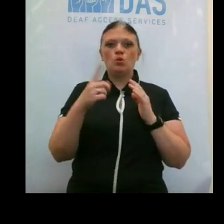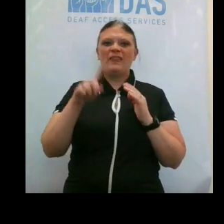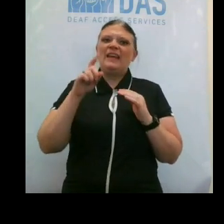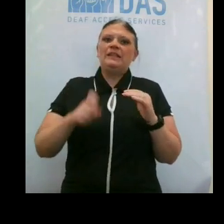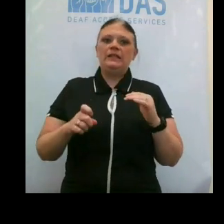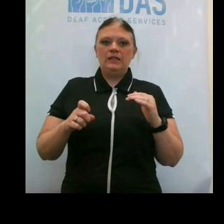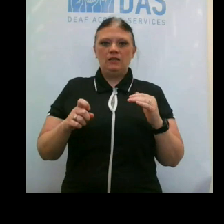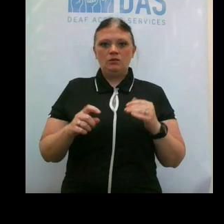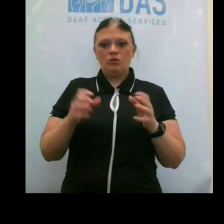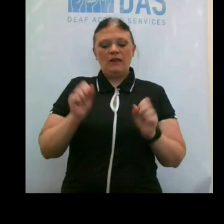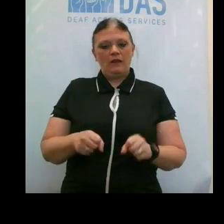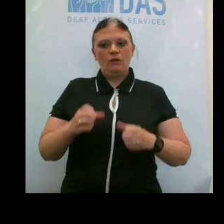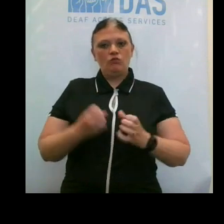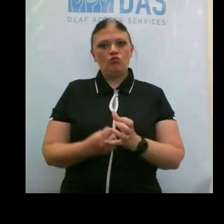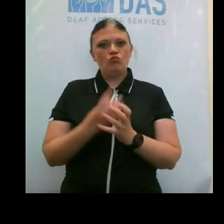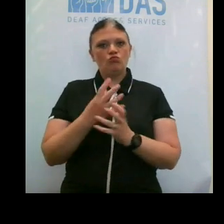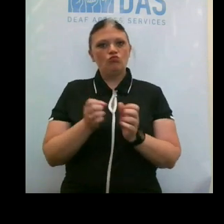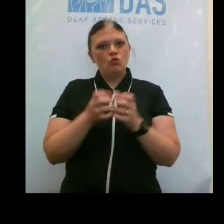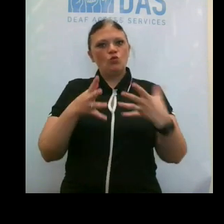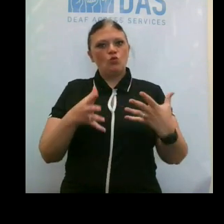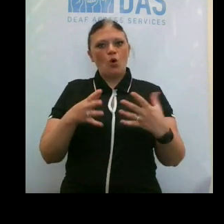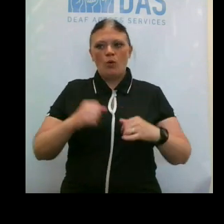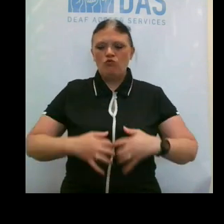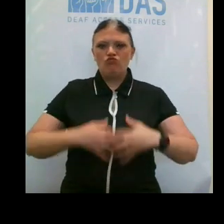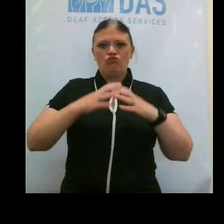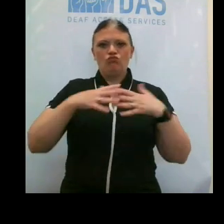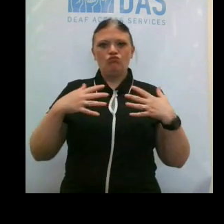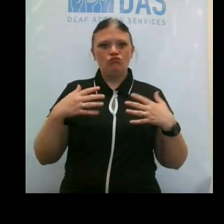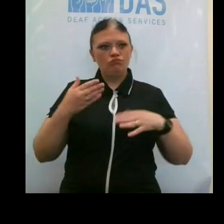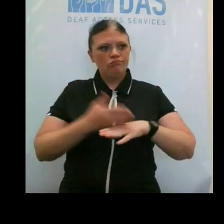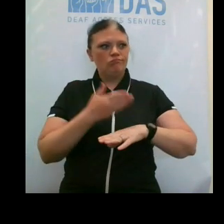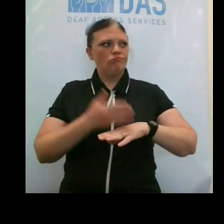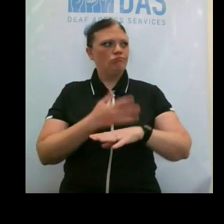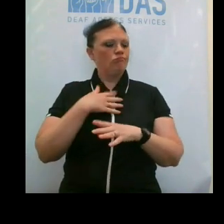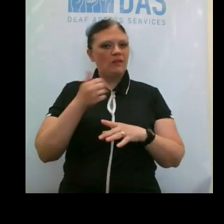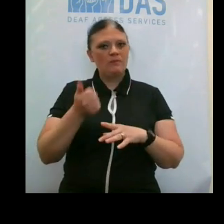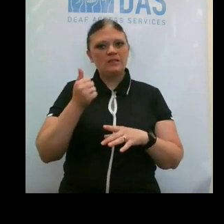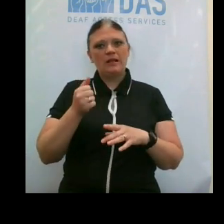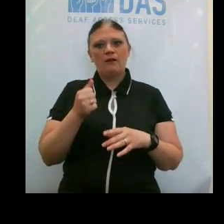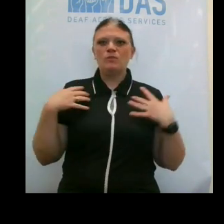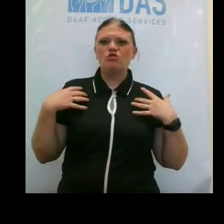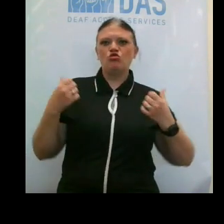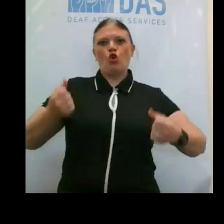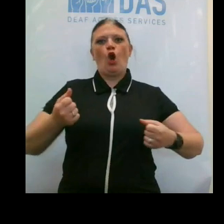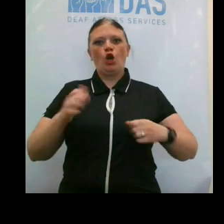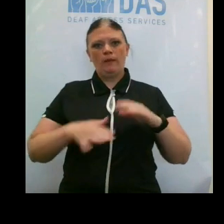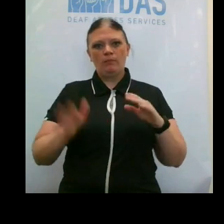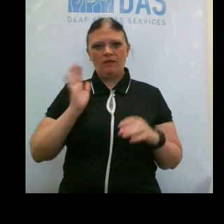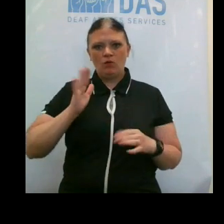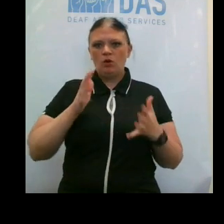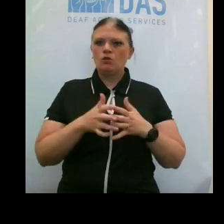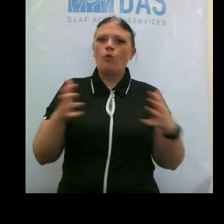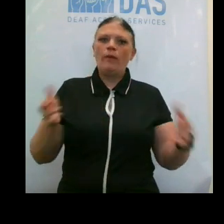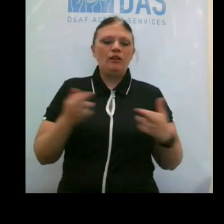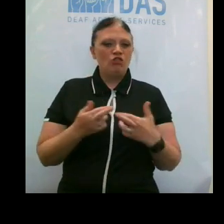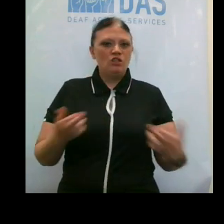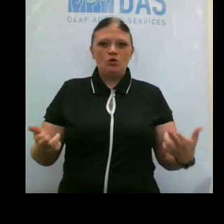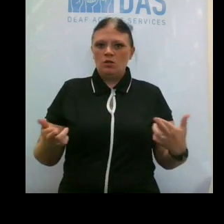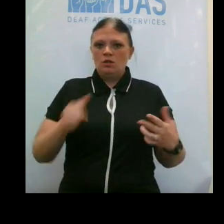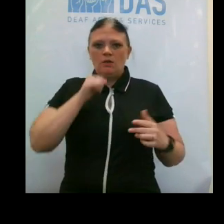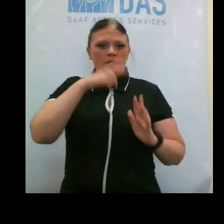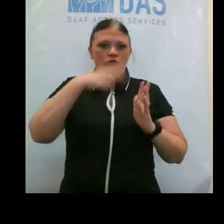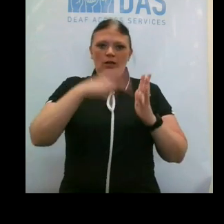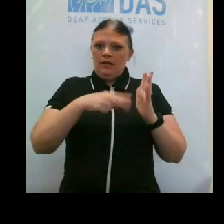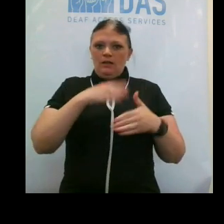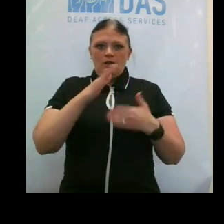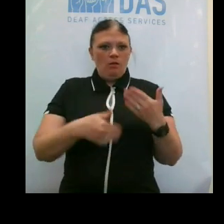can grow themselves and restore themselves and hopefully be stronger than they were before. There's lots of resources available. I'm not going to read them